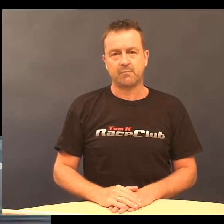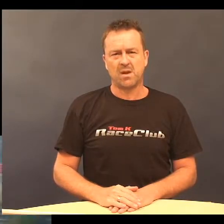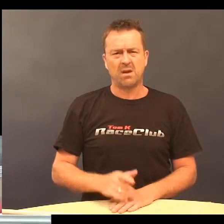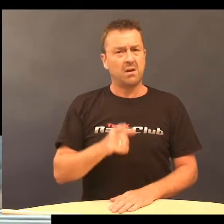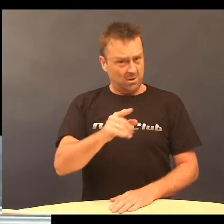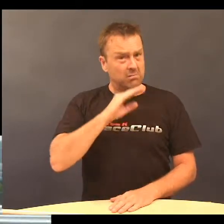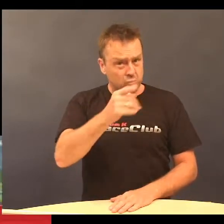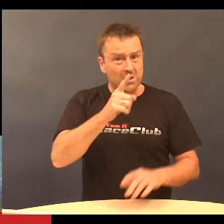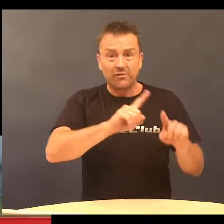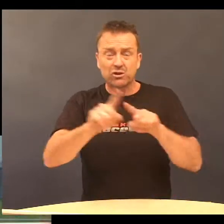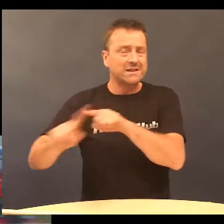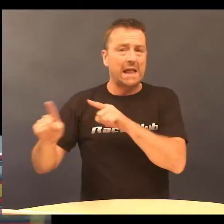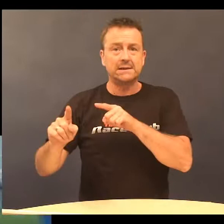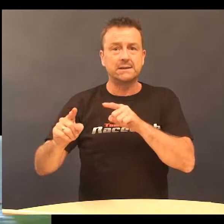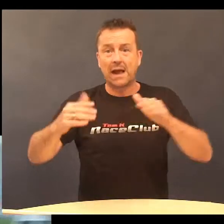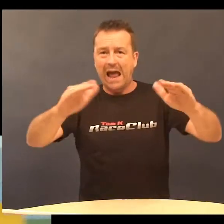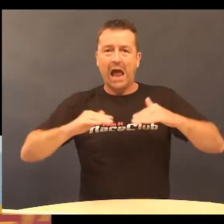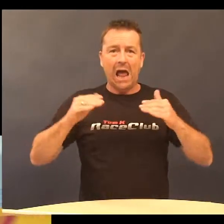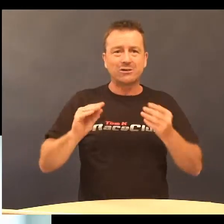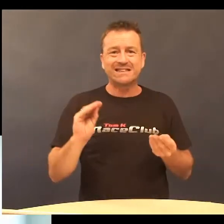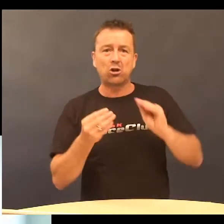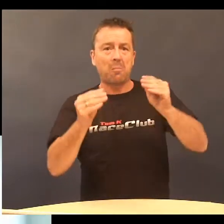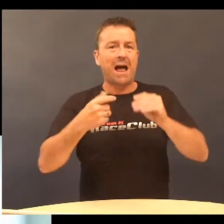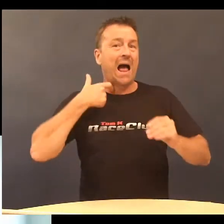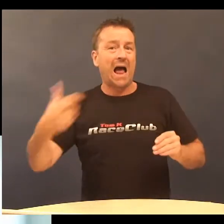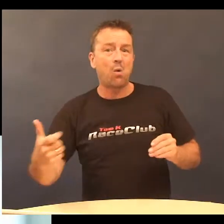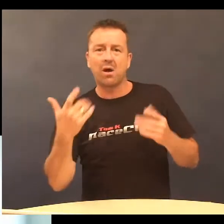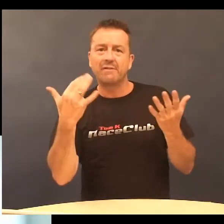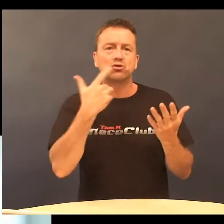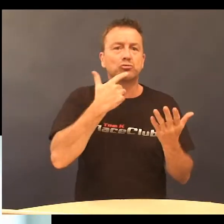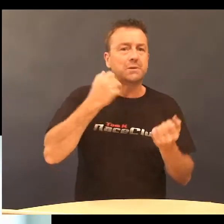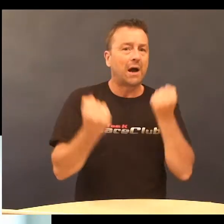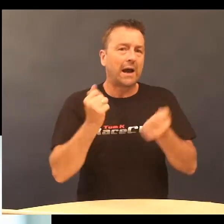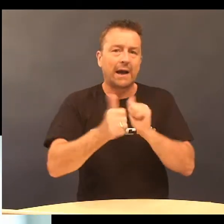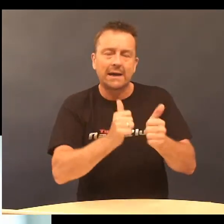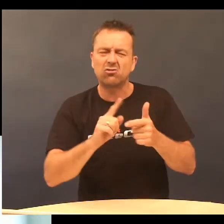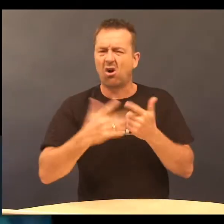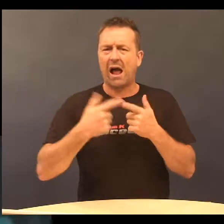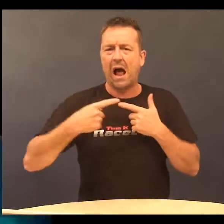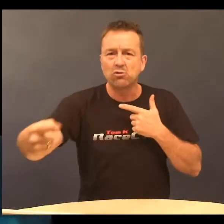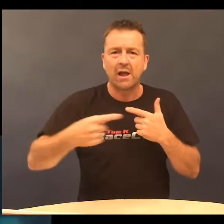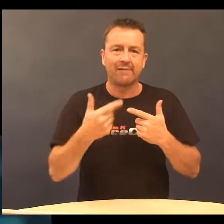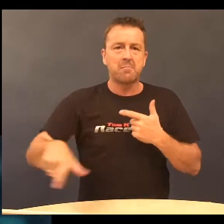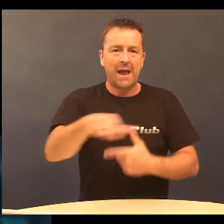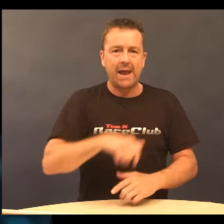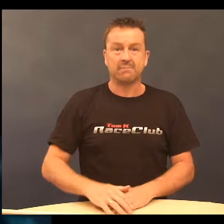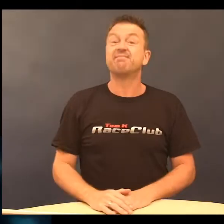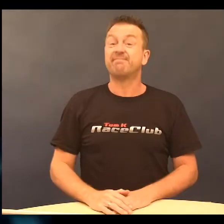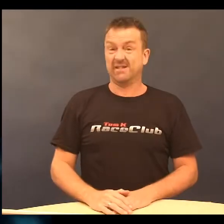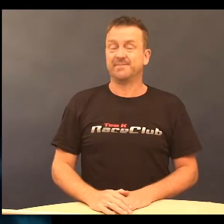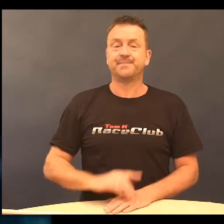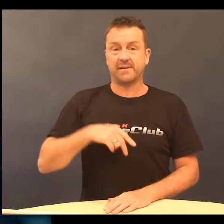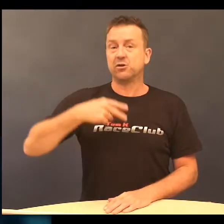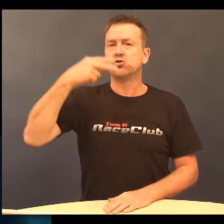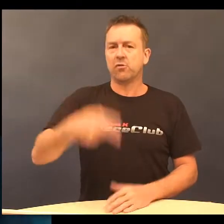Do you use different aero setups depending on the duration of the race or the type of circuit? Yes, we are